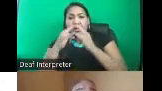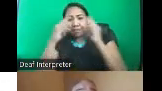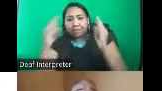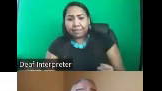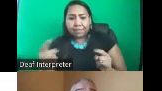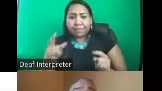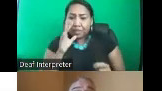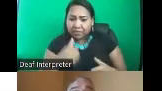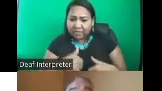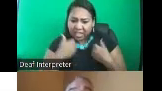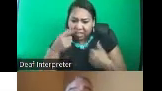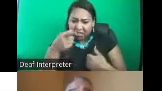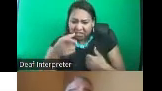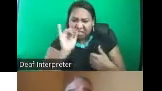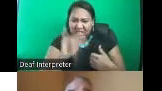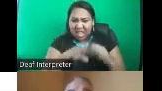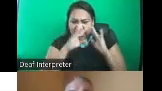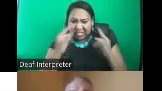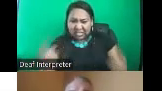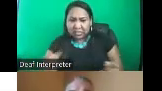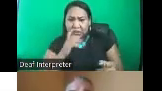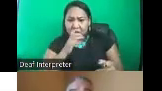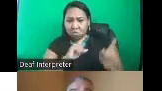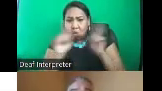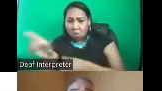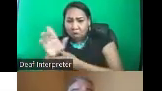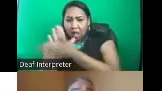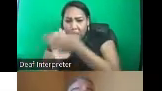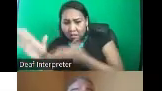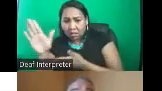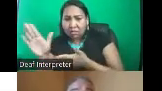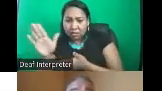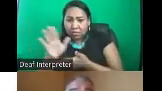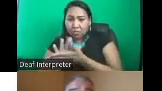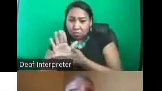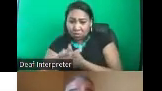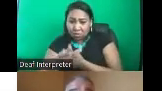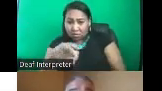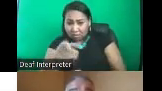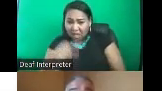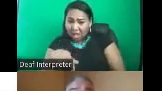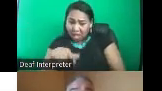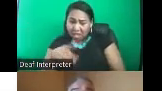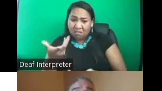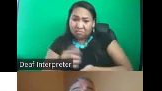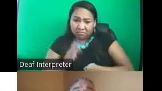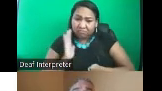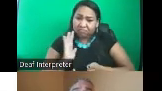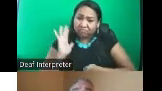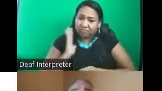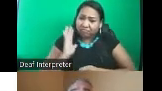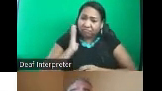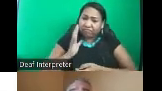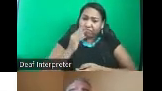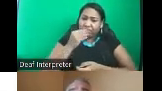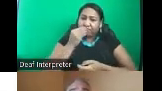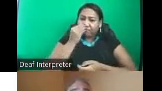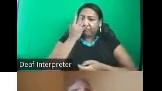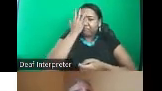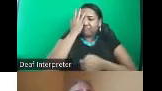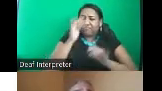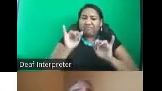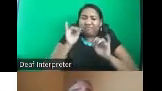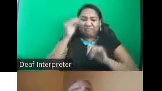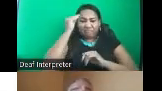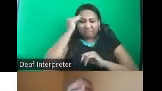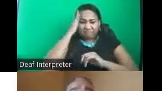And this was a reality that she had to face in those days when she grew up, which obviously formulated